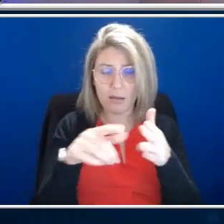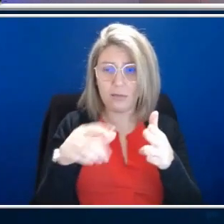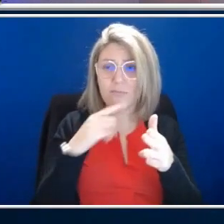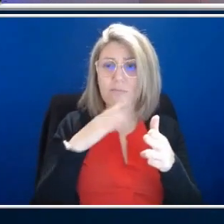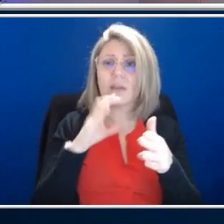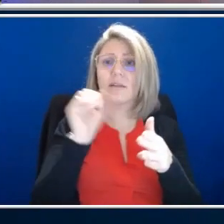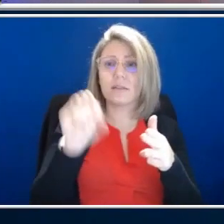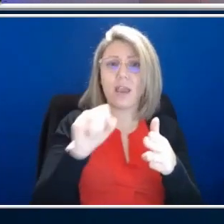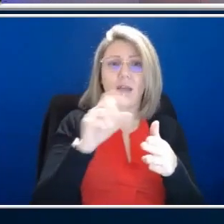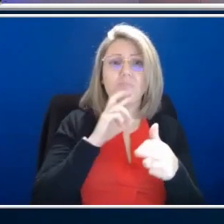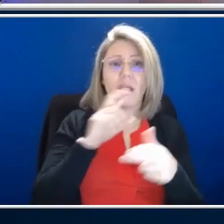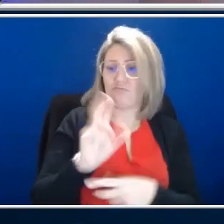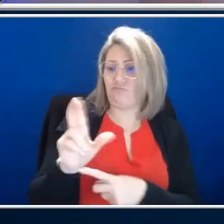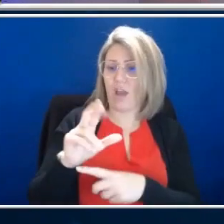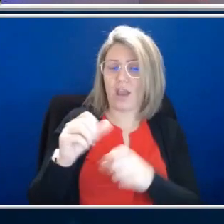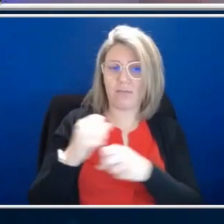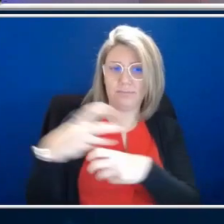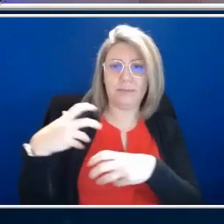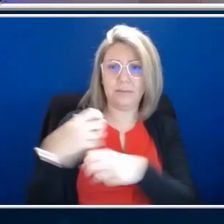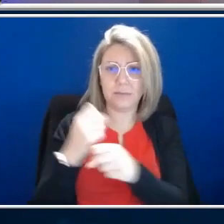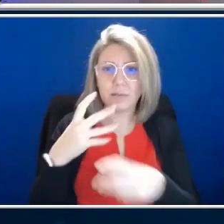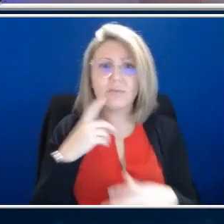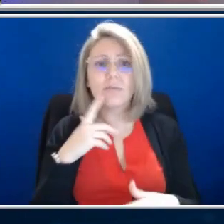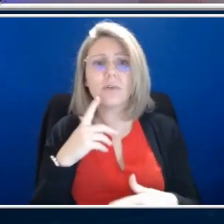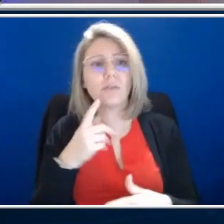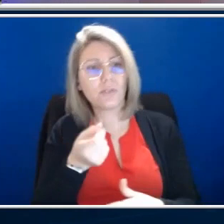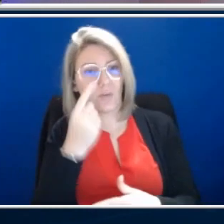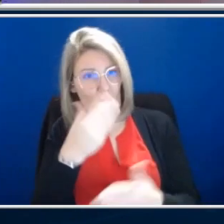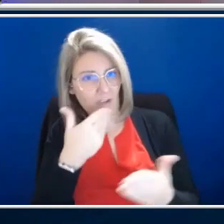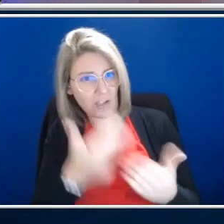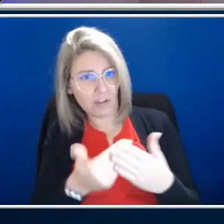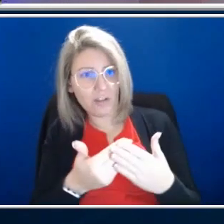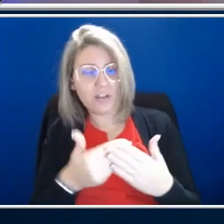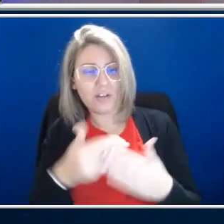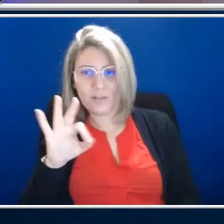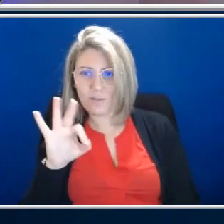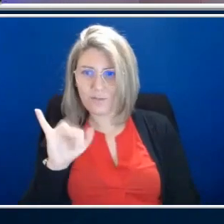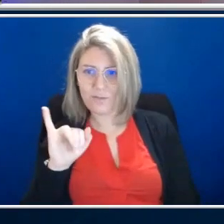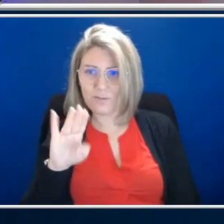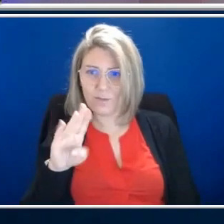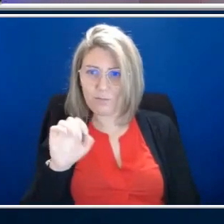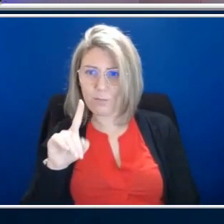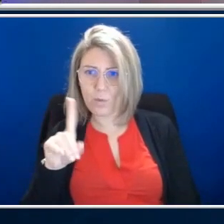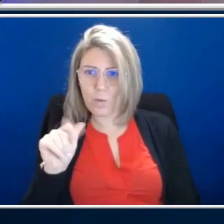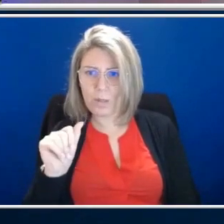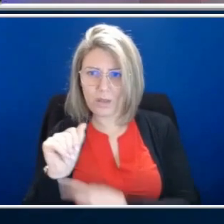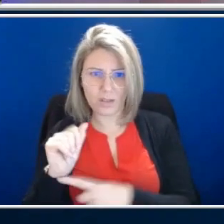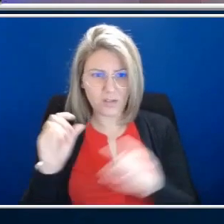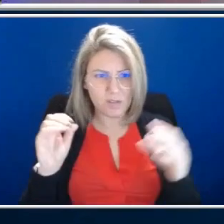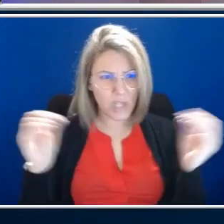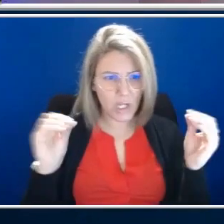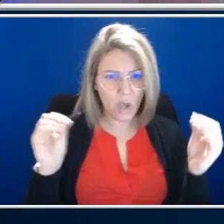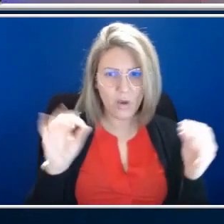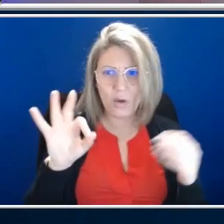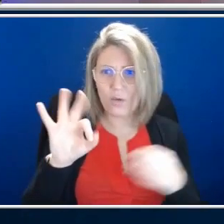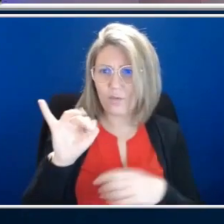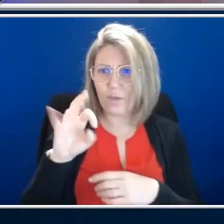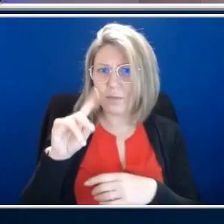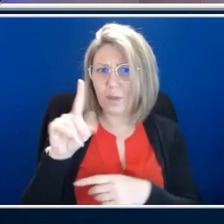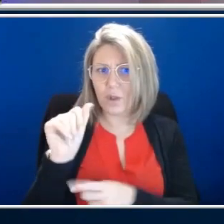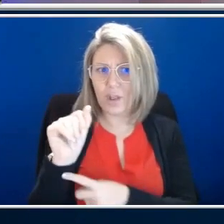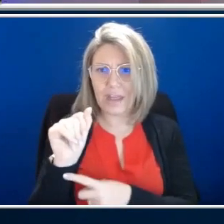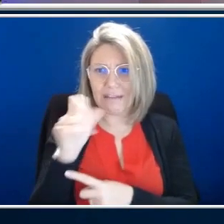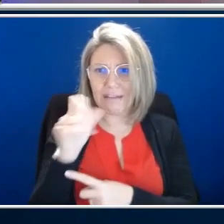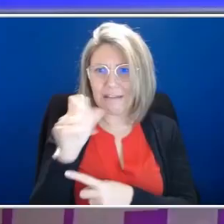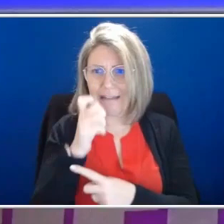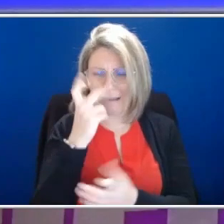shattered. So you had one good fibula, and you were able to take it. So does he have no fibula now? Not in either leg? That's right.